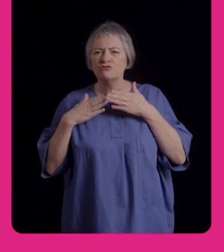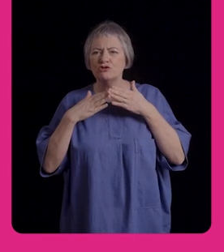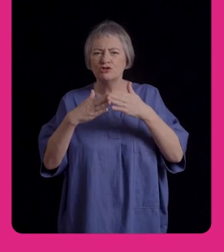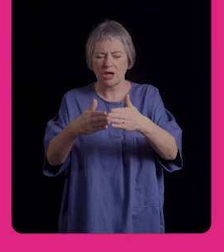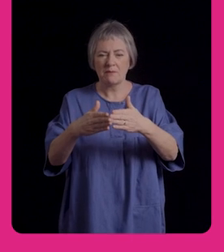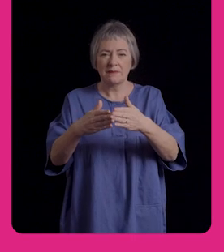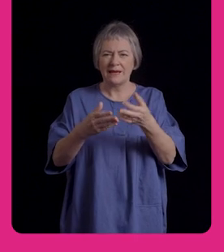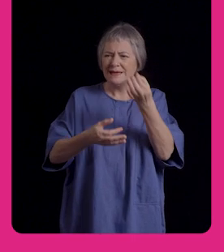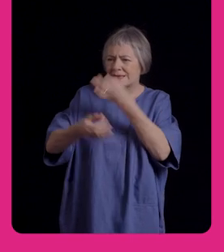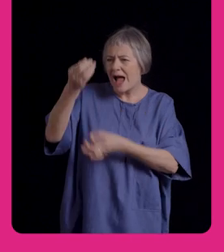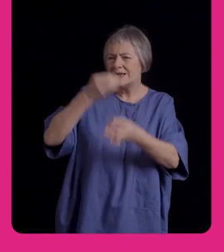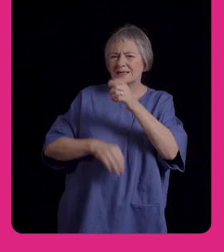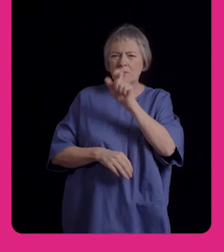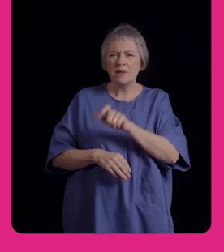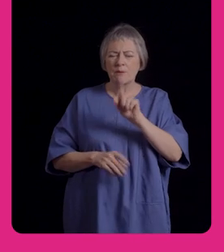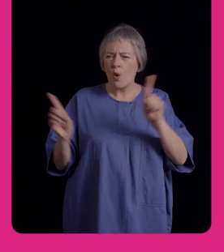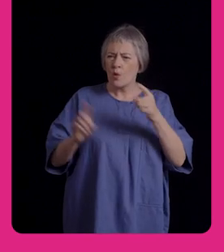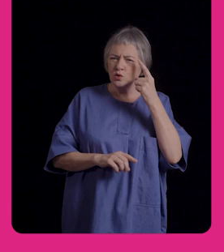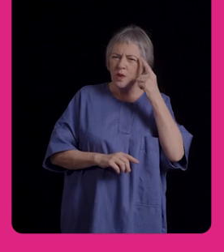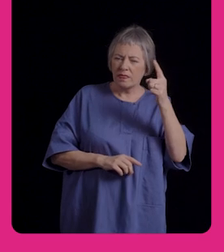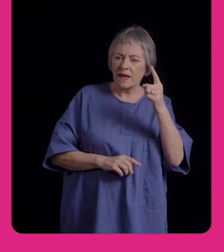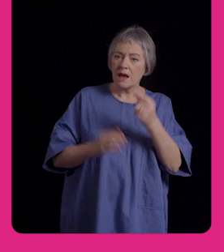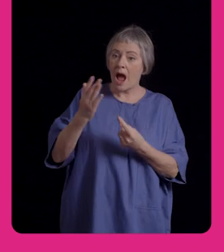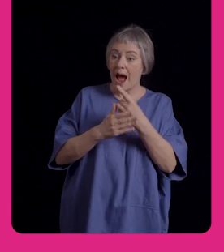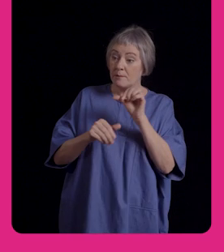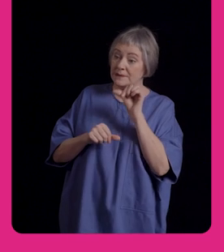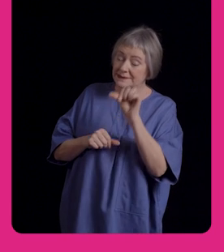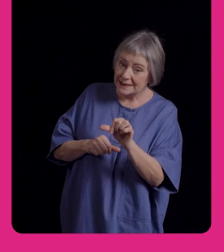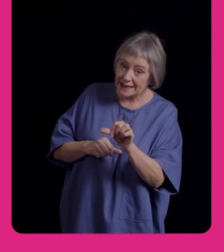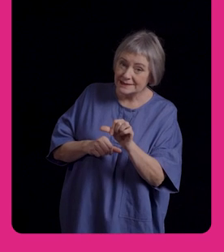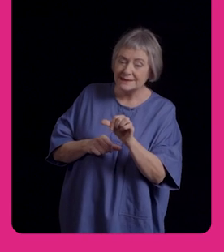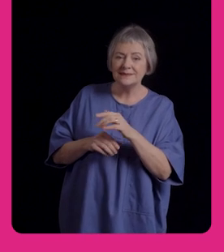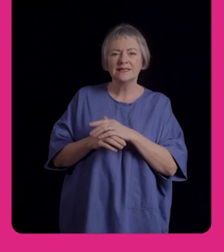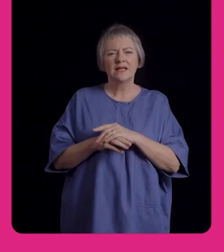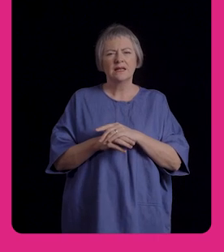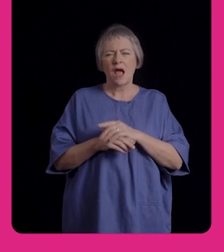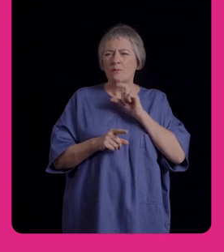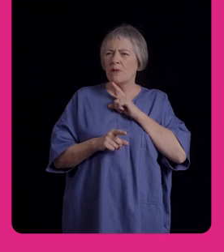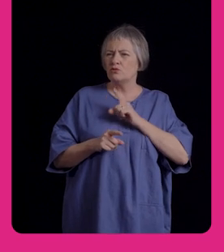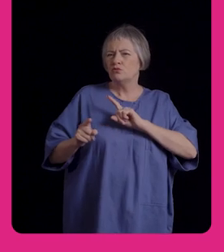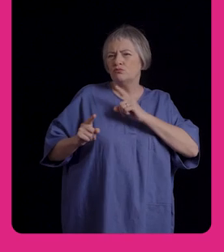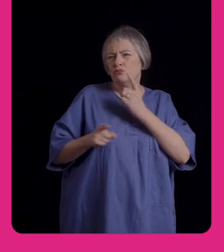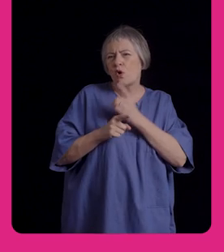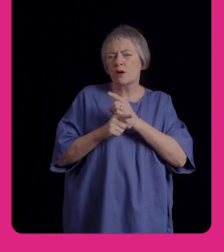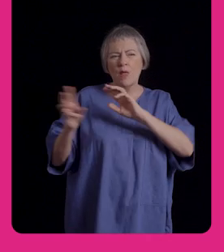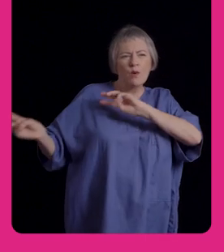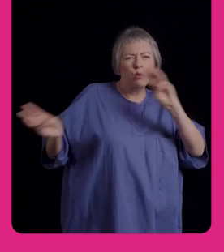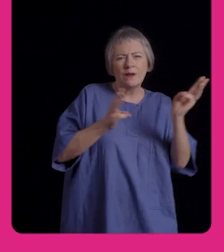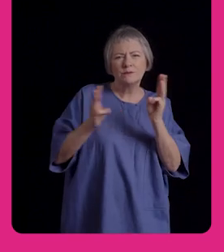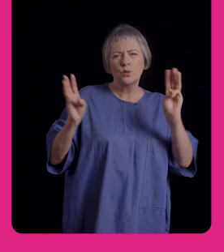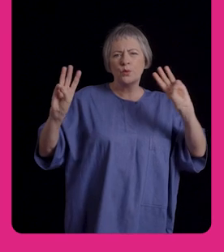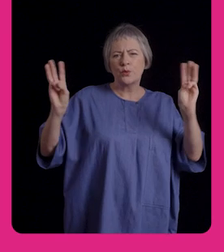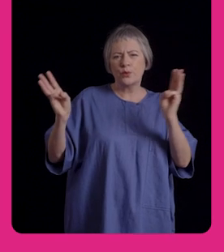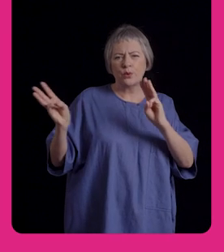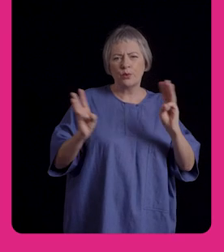he's basically asking people what they think is going to happen now. And they're talking about the winds dropping and the rain's